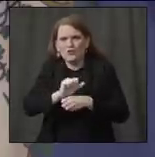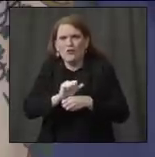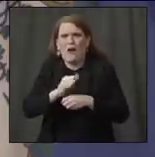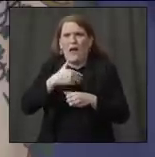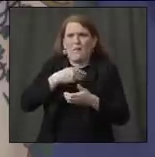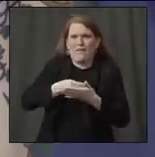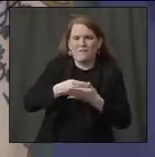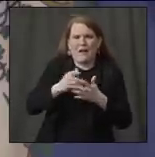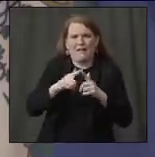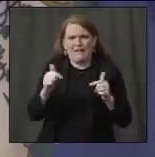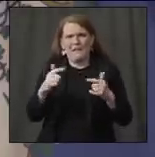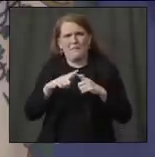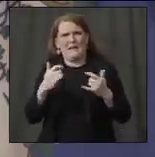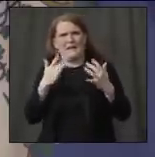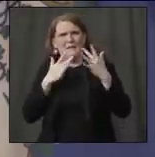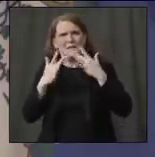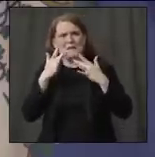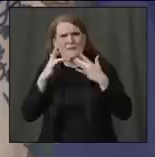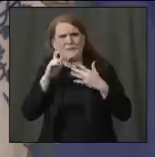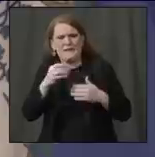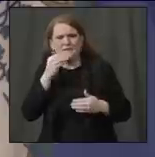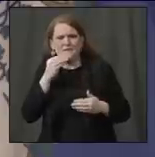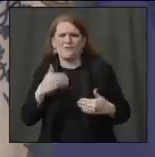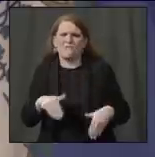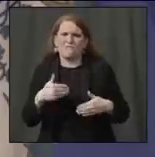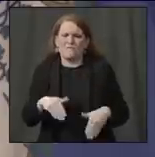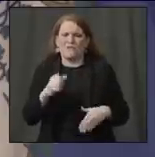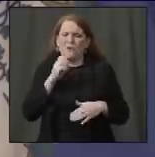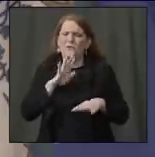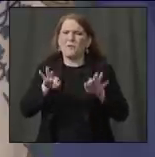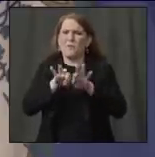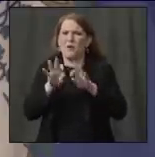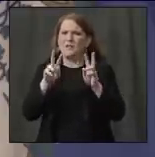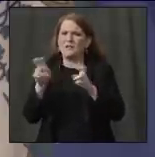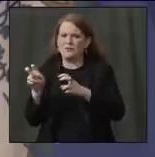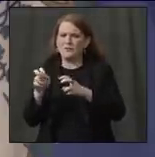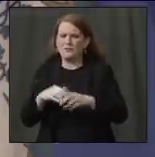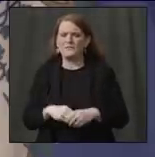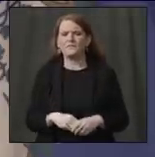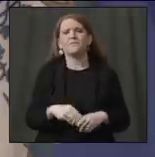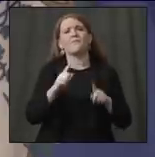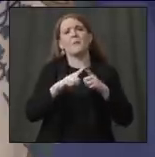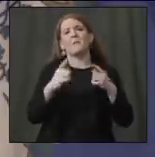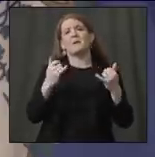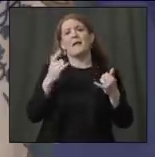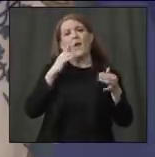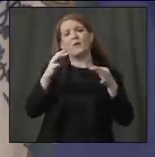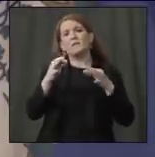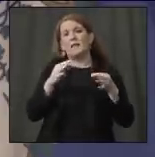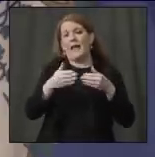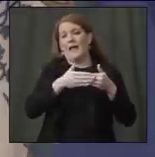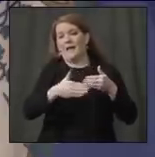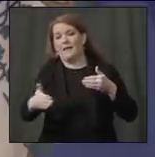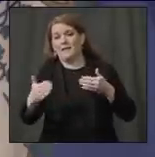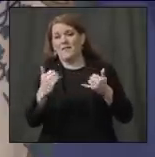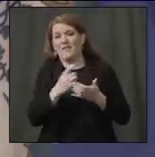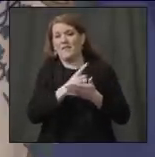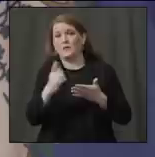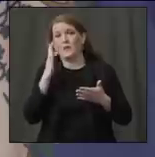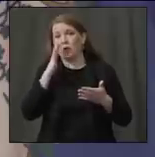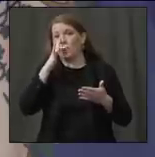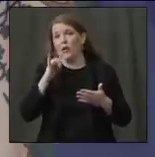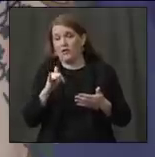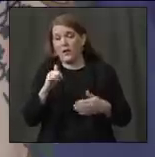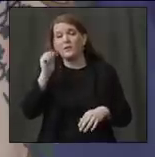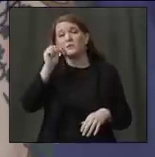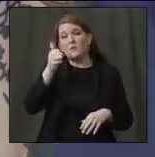to give a little overview of what else we're going to be doing this week. Tomorrow we're going to talk a little more about contact tracing and testing, just because that